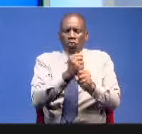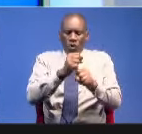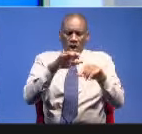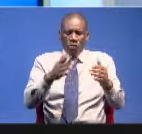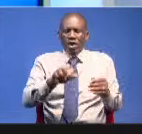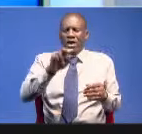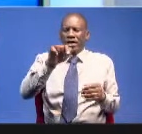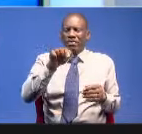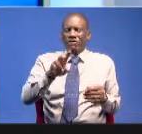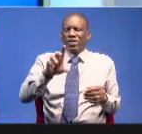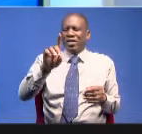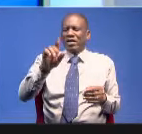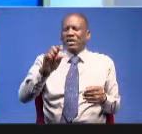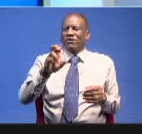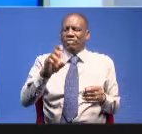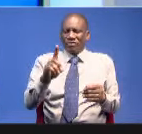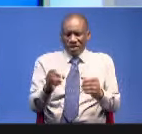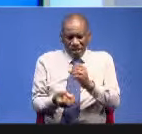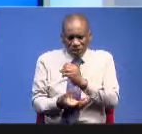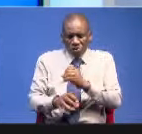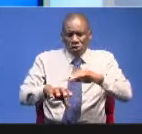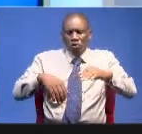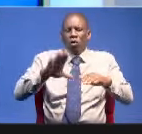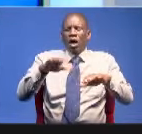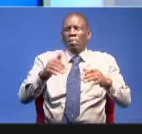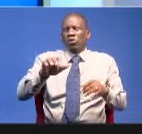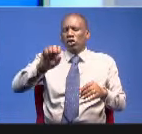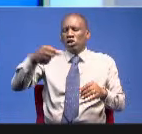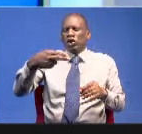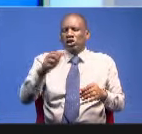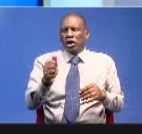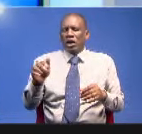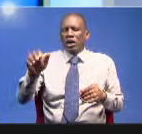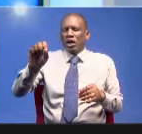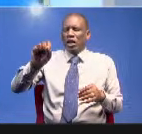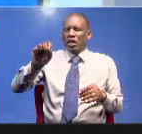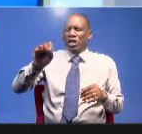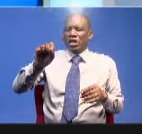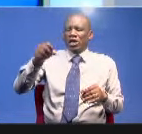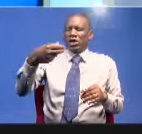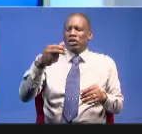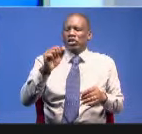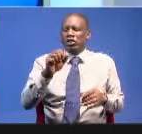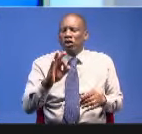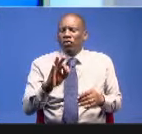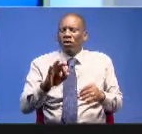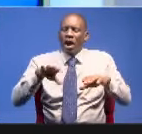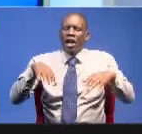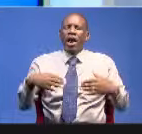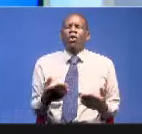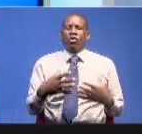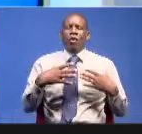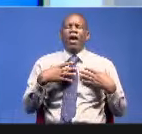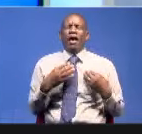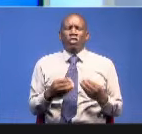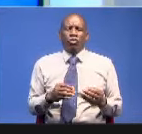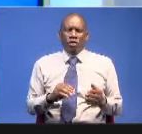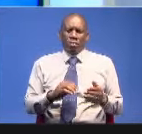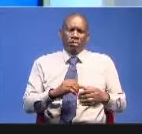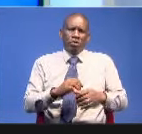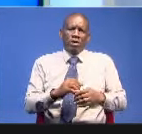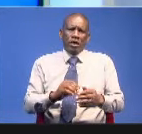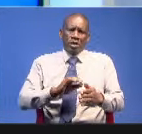David Modoka tells you all about SHA, SHIF, and everything else you need to know about how your health will be covered from next